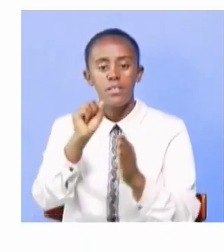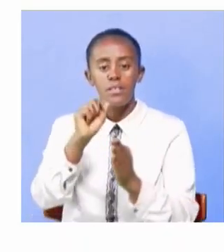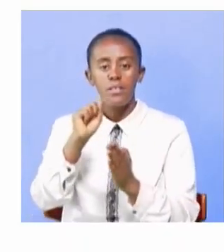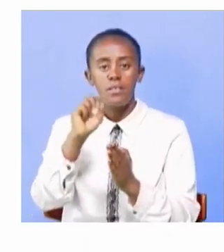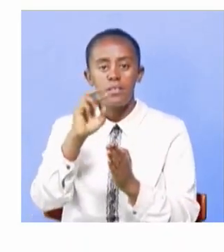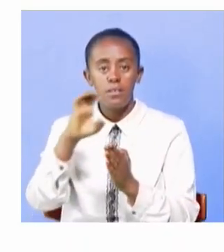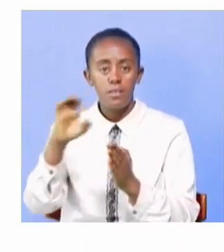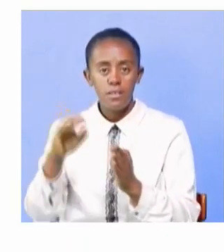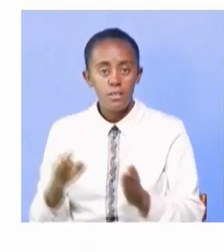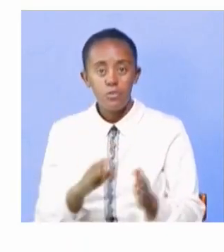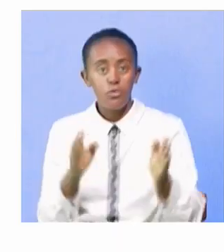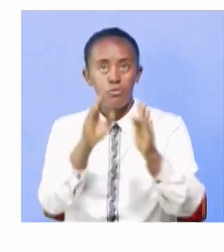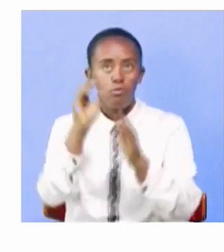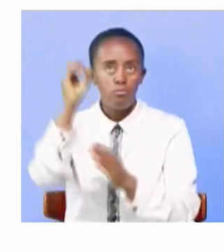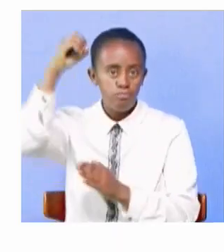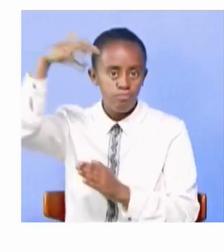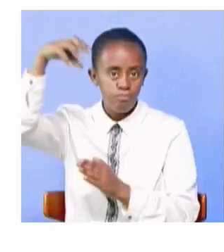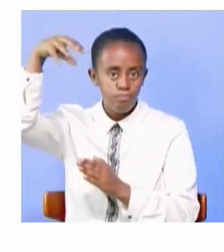light